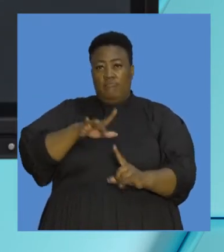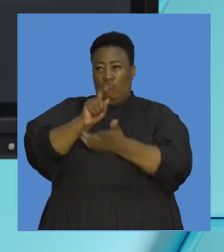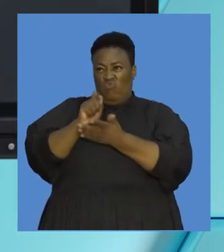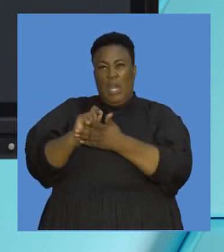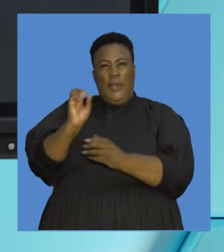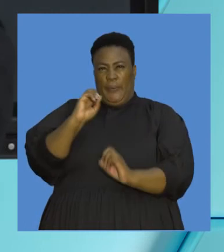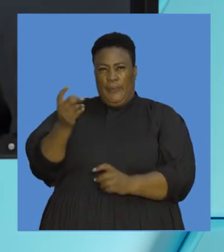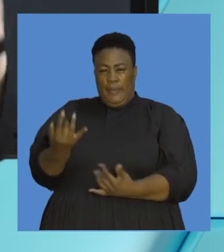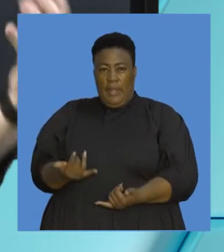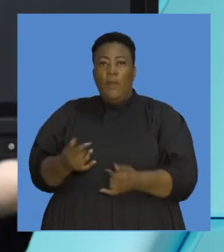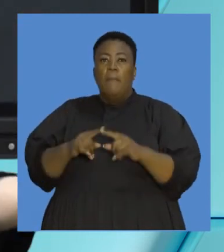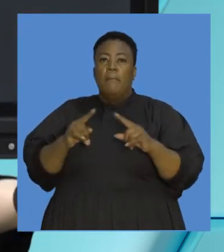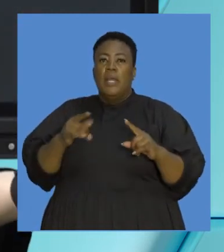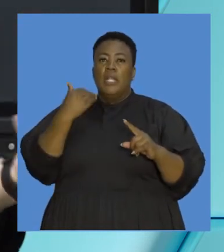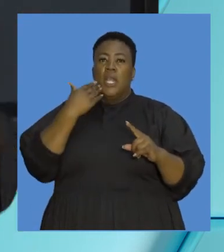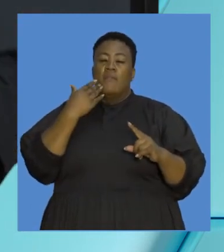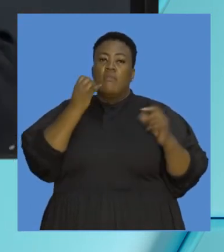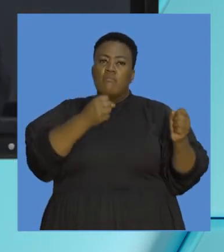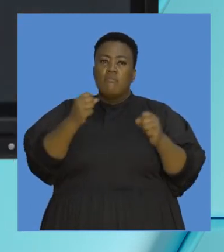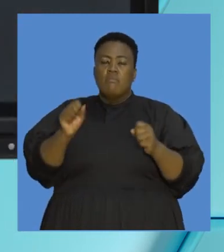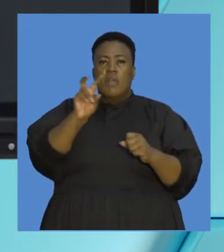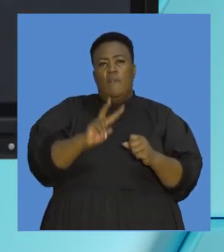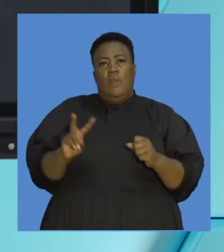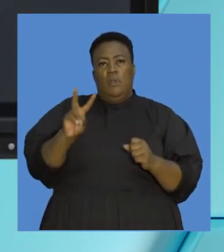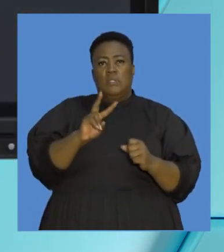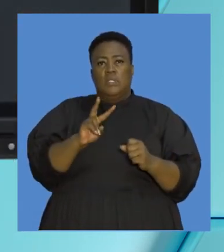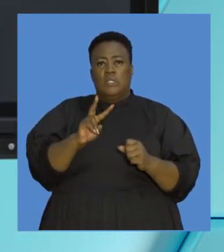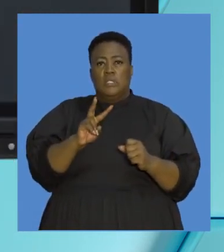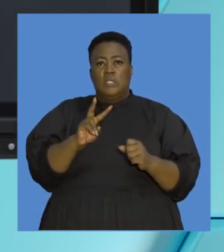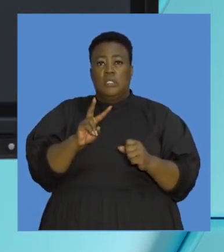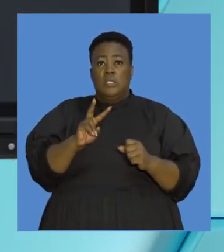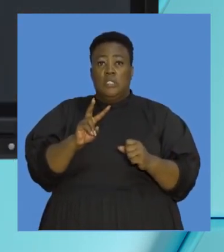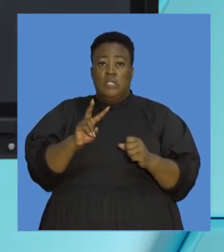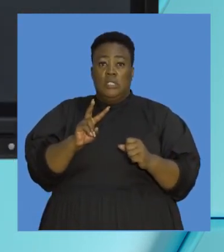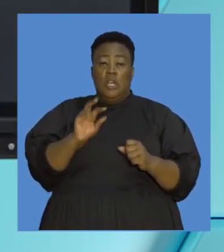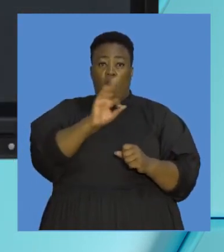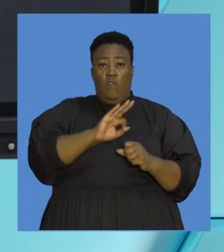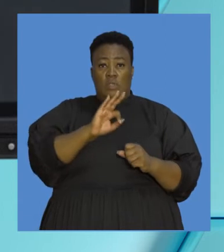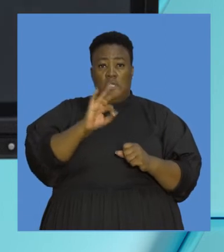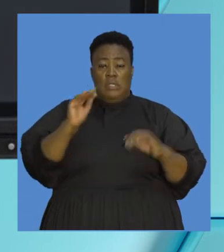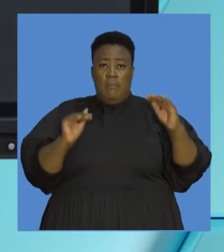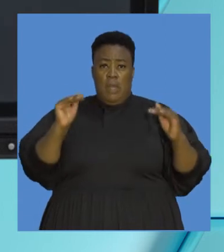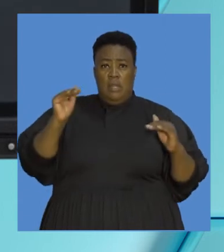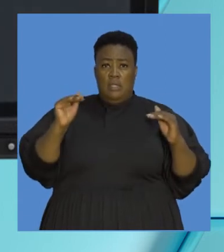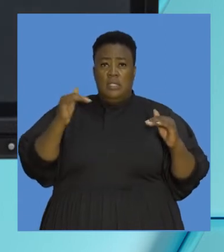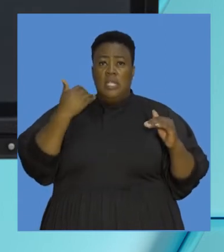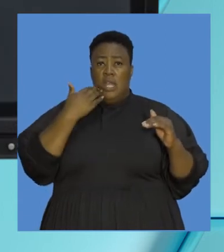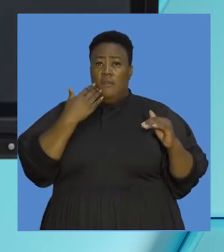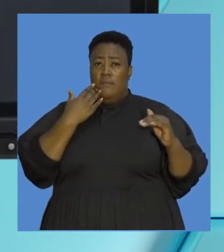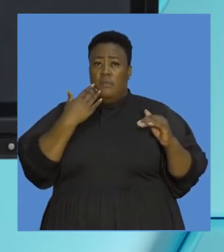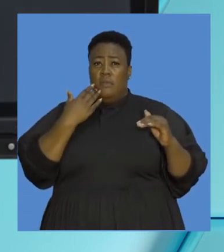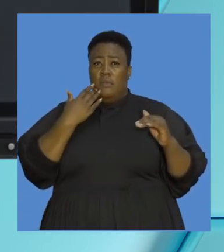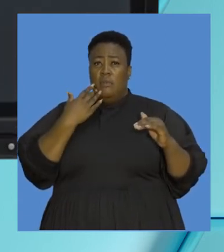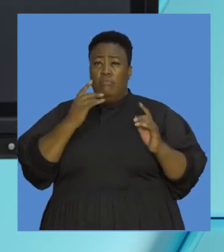this one. If it's going at constant velocity, the forces are balanced. If it's